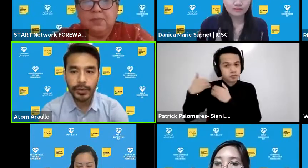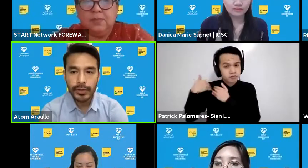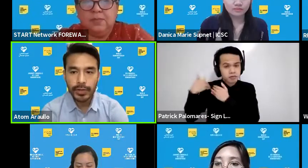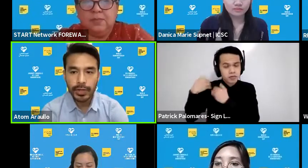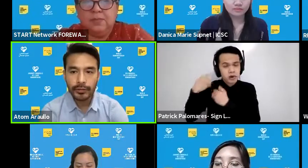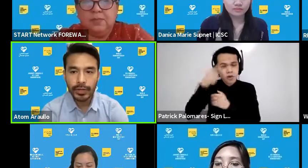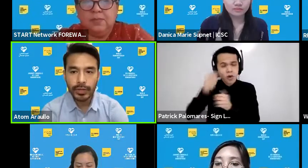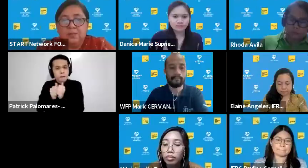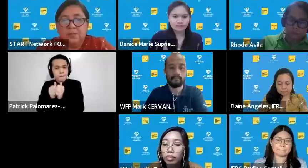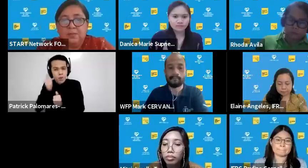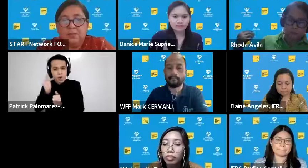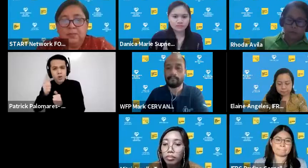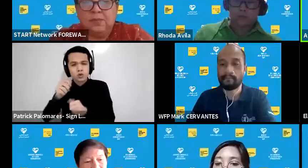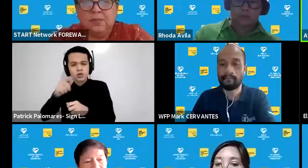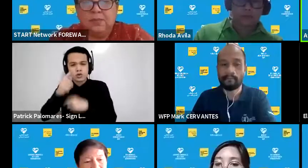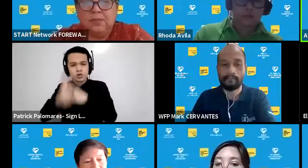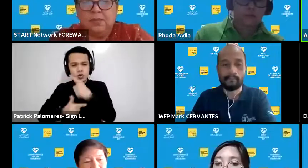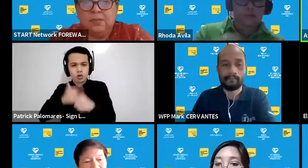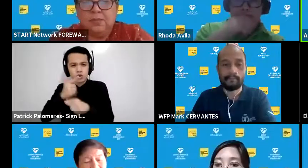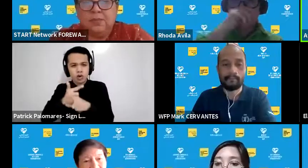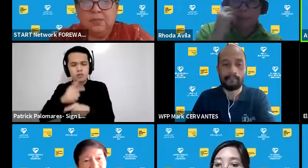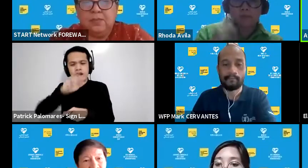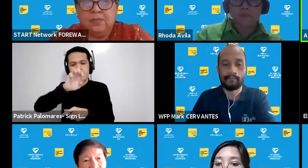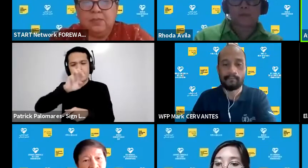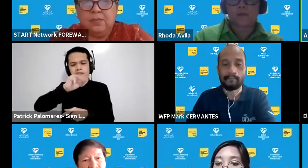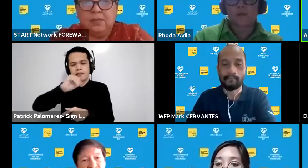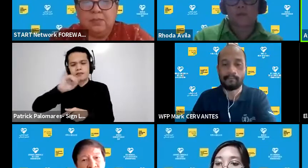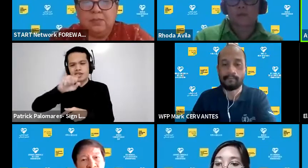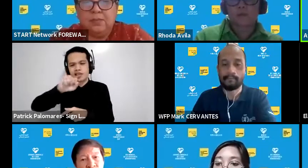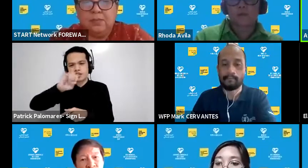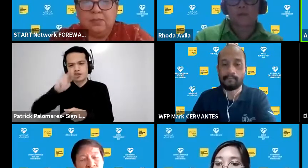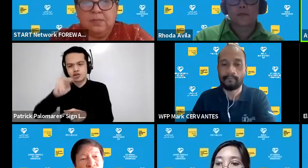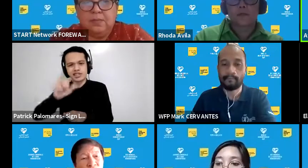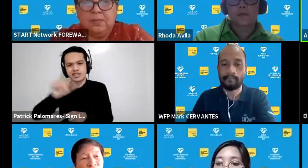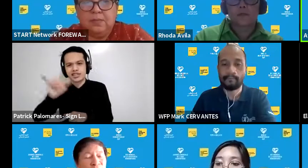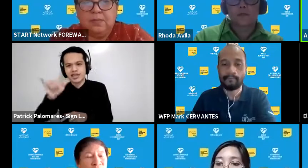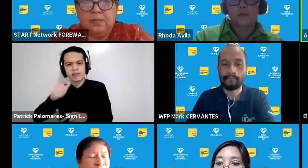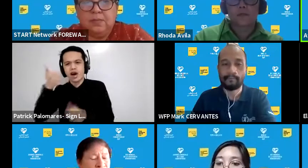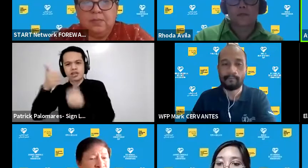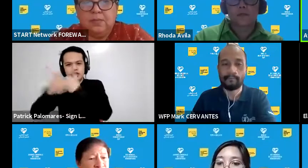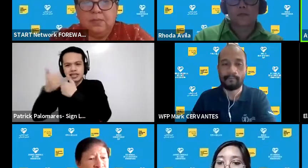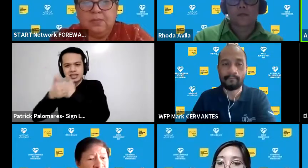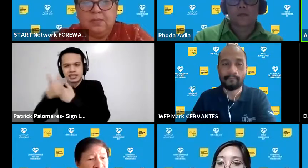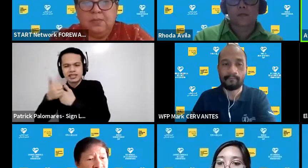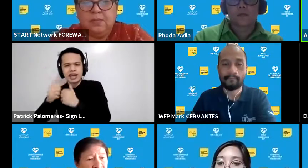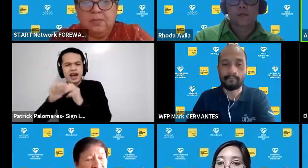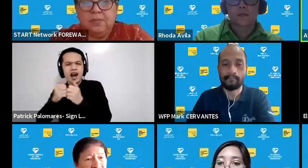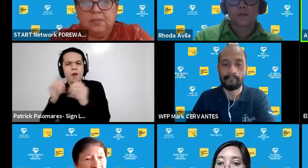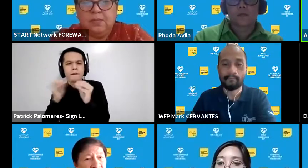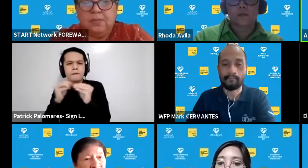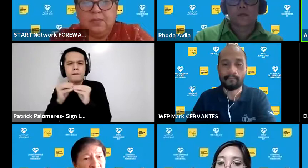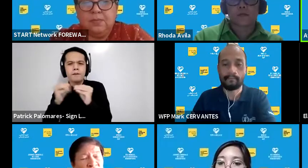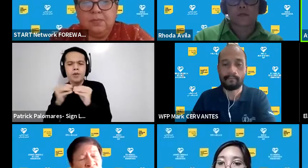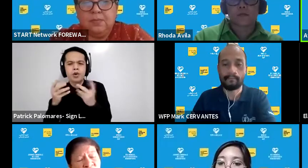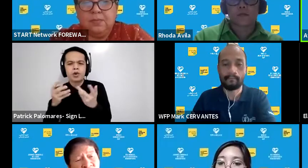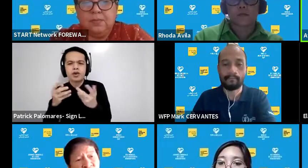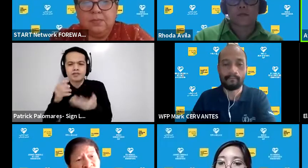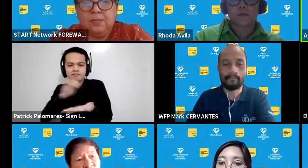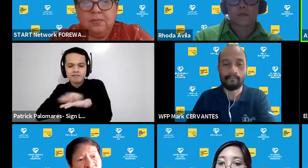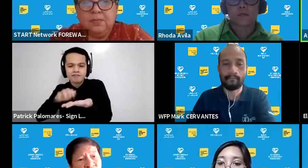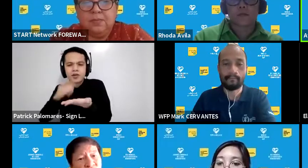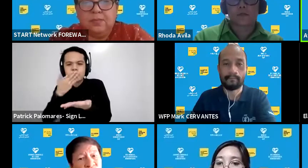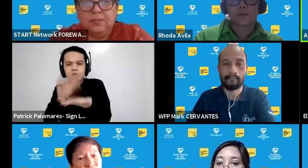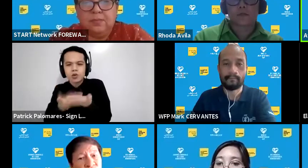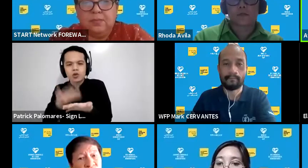for most of the global emissions and other environmental hazards. How can they implement more sustainable practices to combat